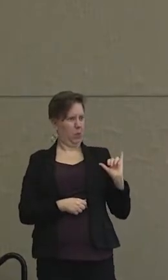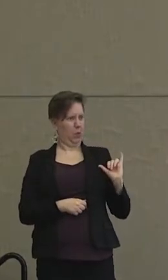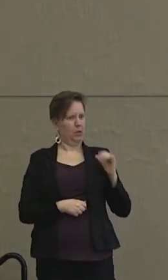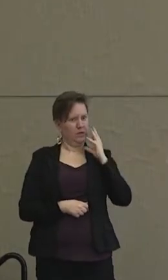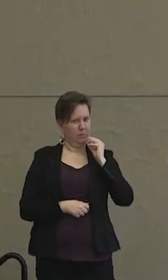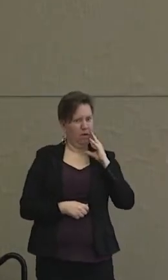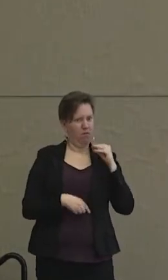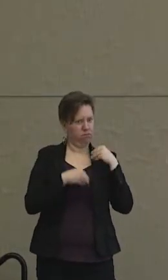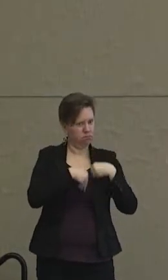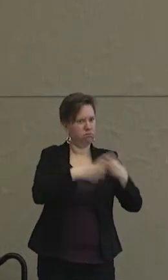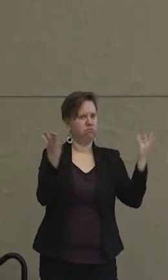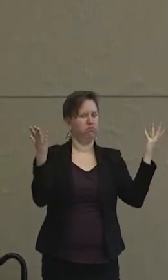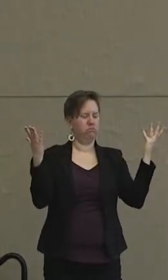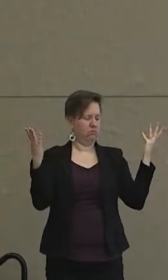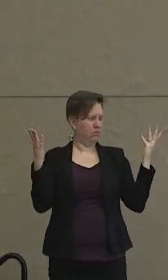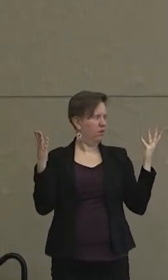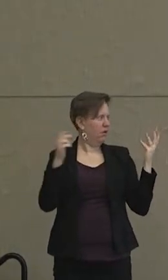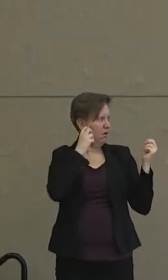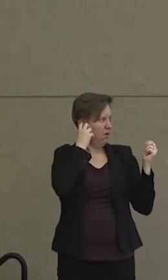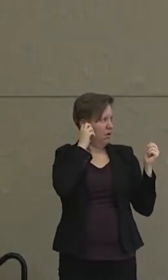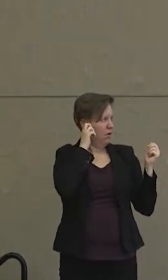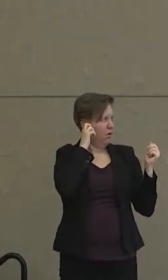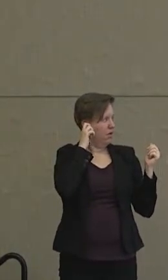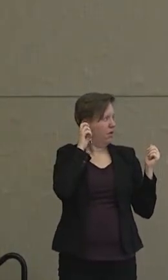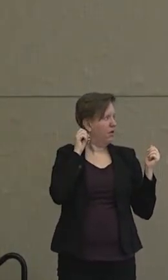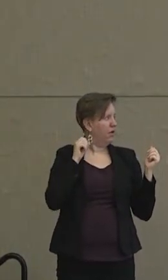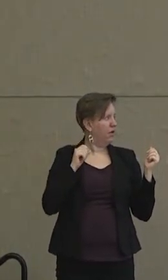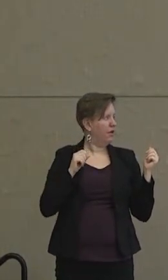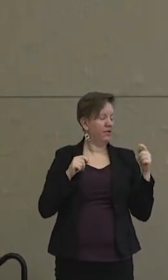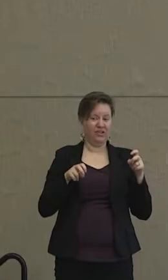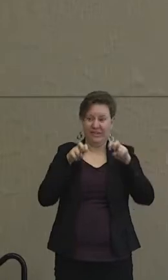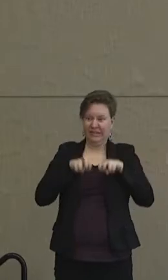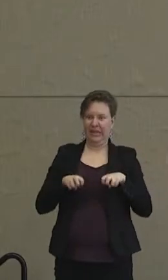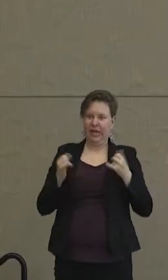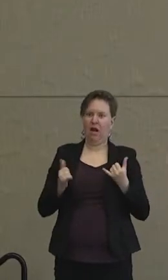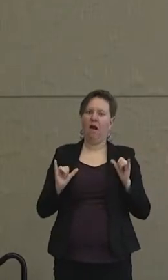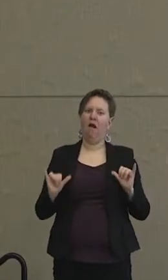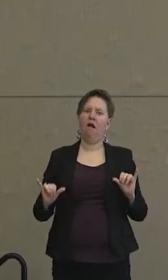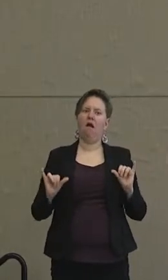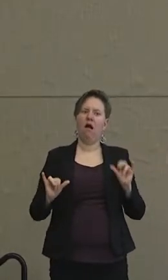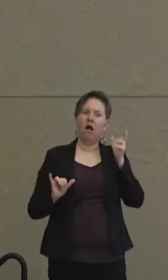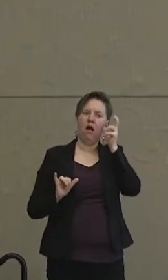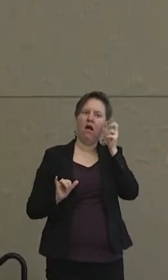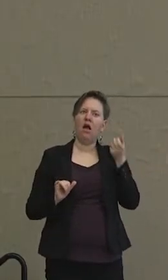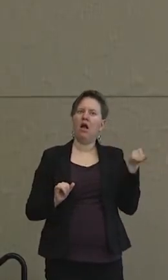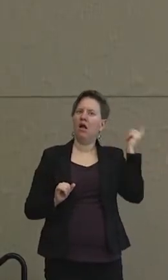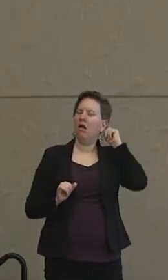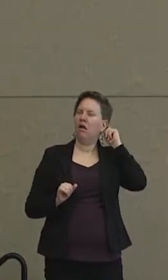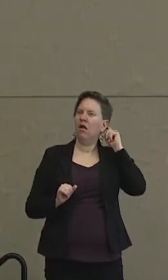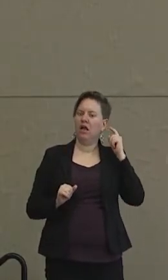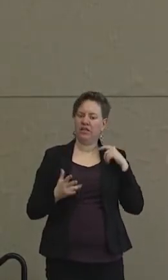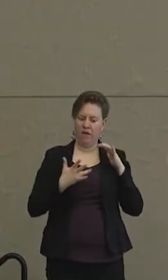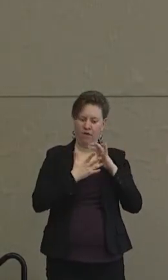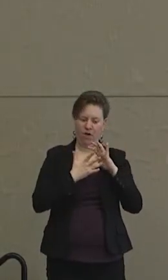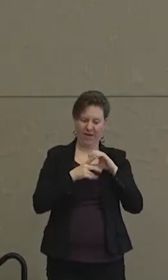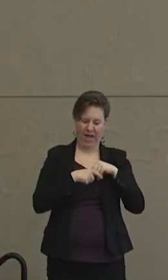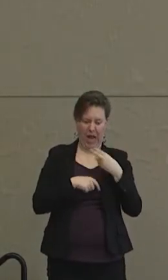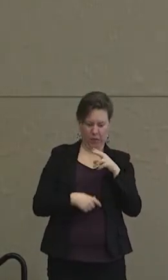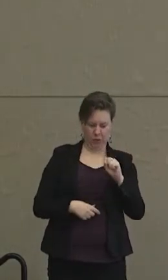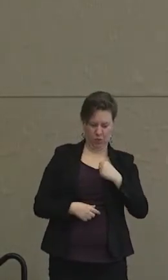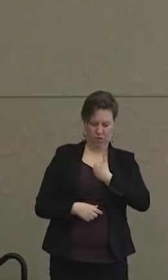experiences. And in fact, just sitting here, I was reminded that as a freshman in high